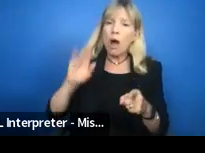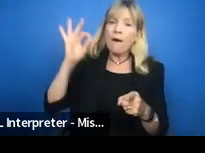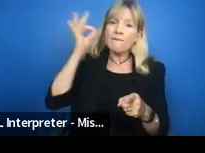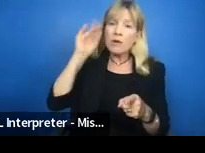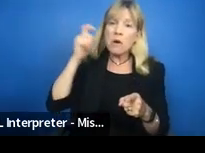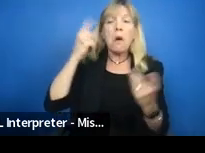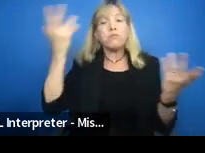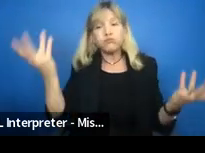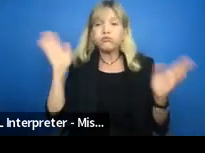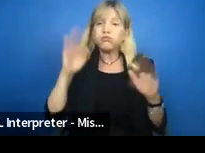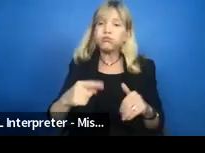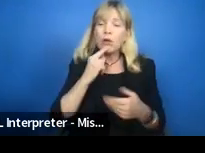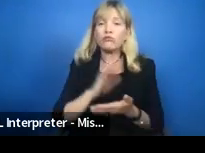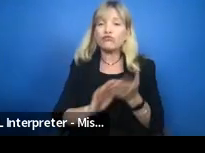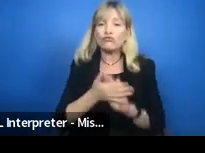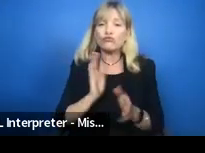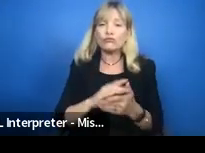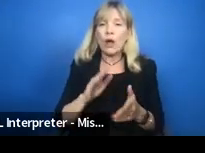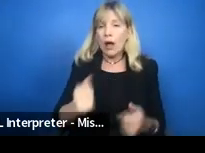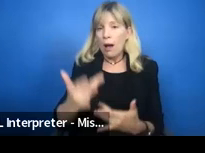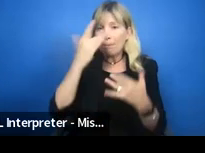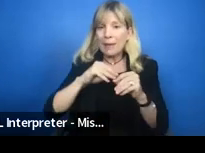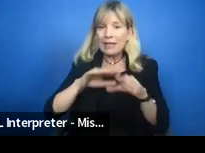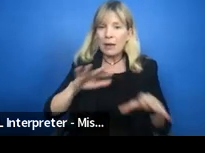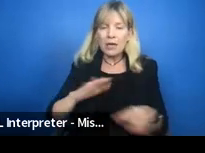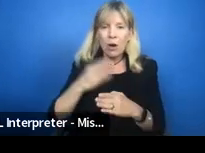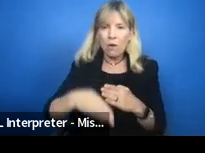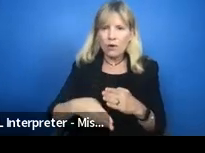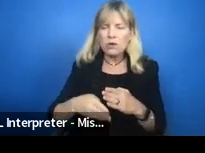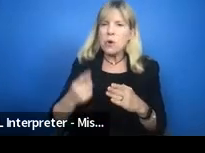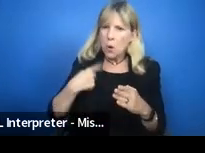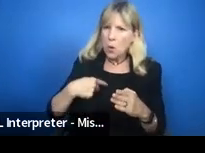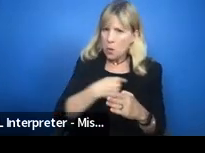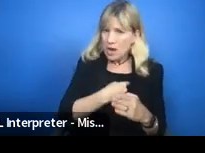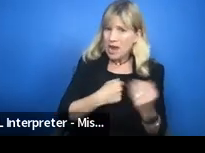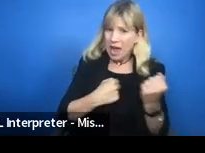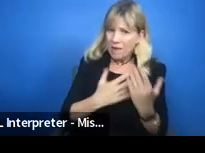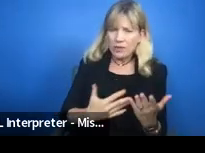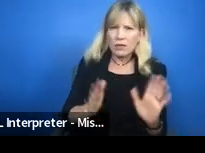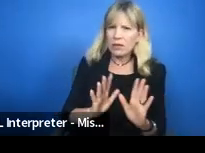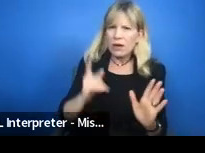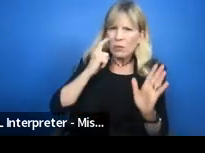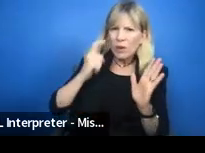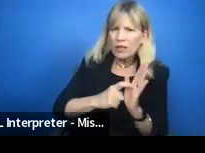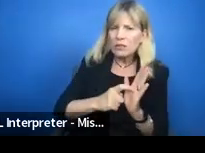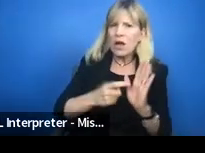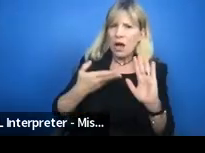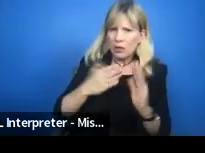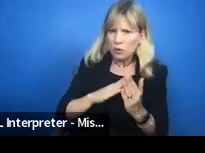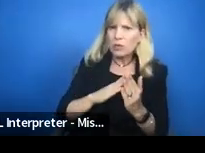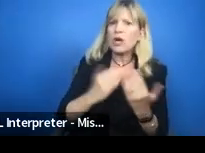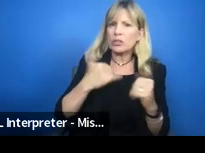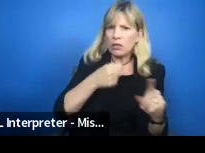government may have essentially said that the pandemic is over, you know, we as advocates have to recognize that our communities are still being